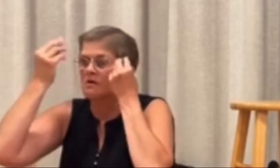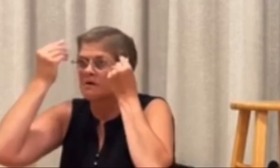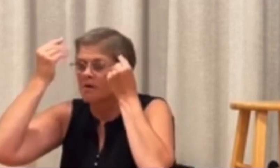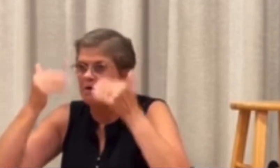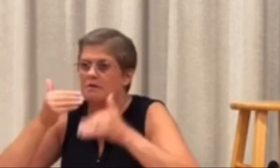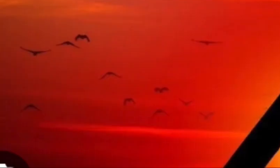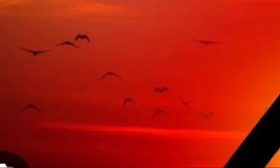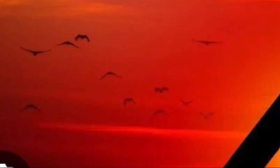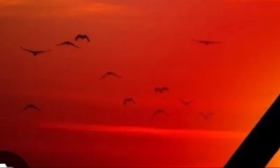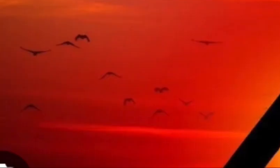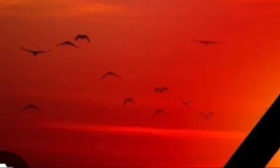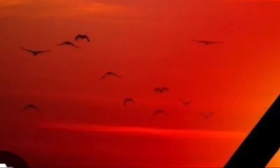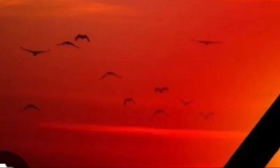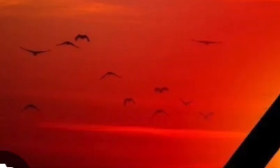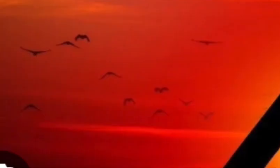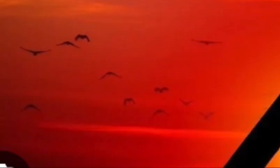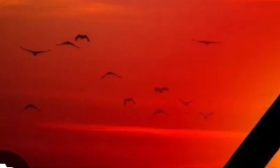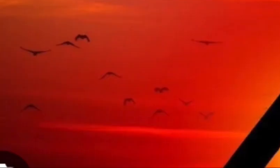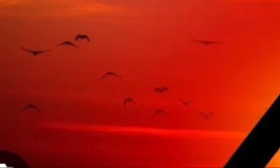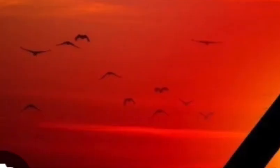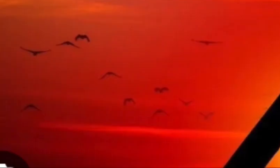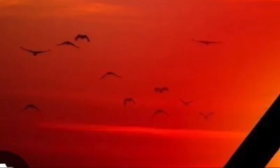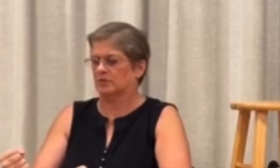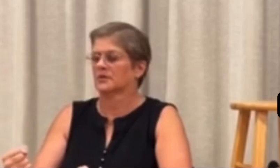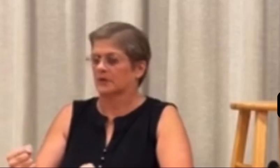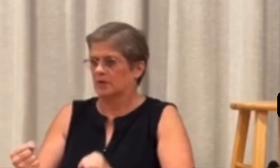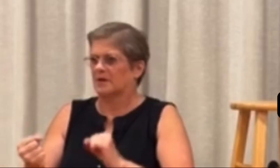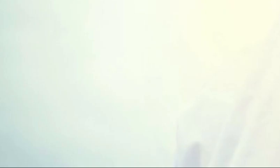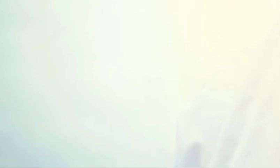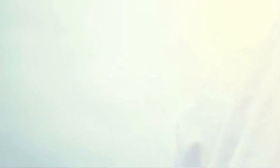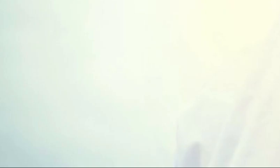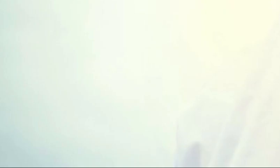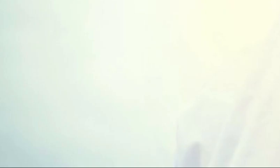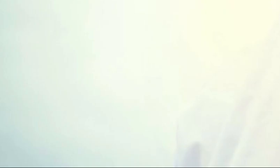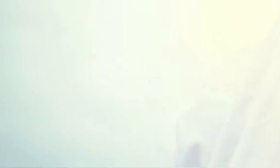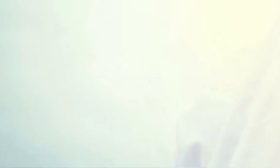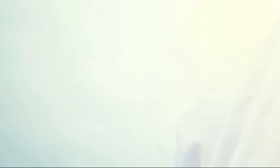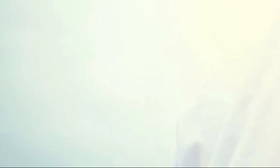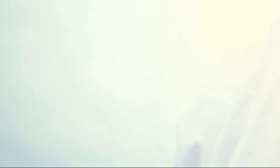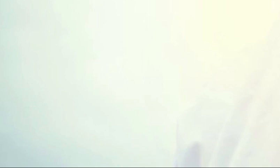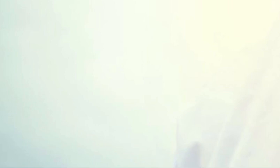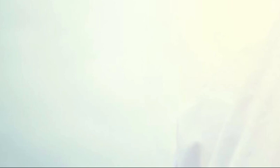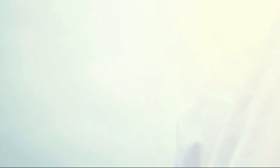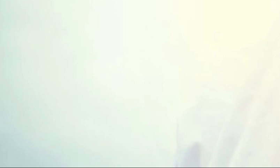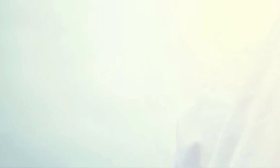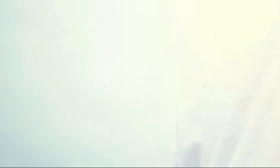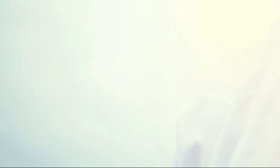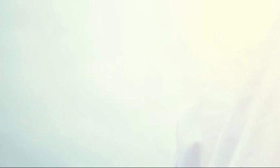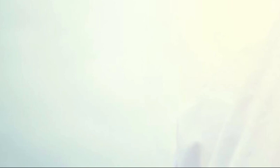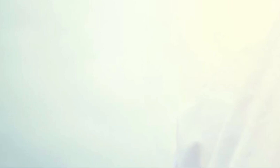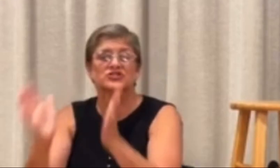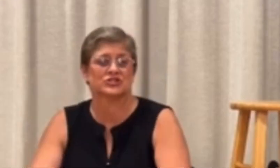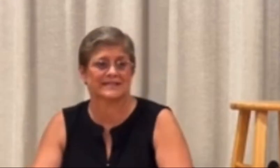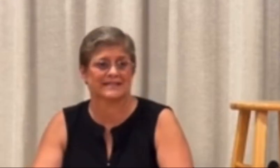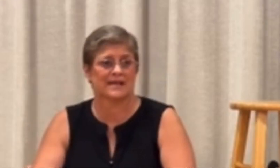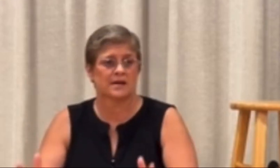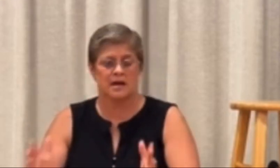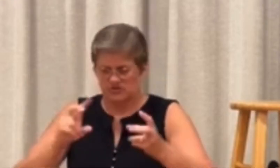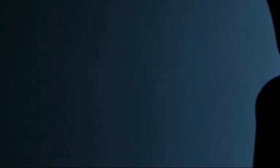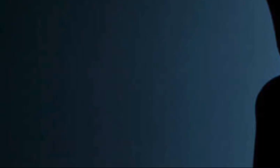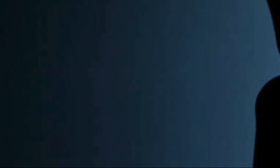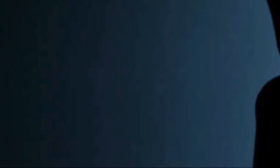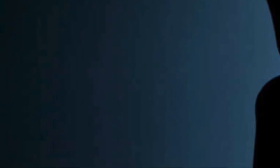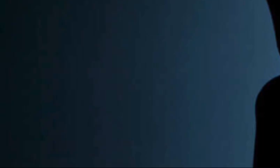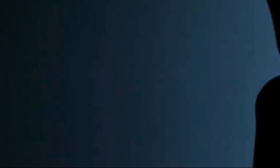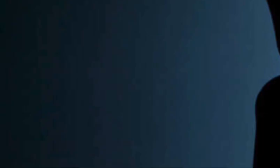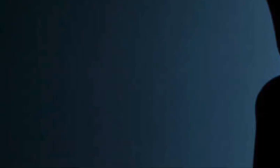relationship with my Savior, with Jesus, particularly if you're a follower of Christ, if you're a Christian, in the midst of my